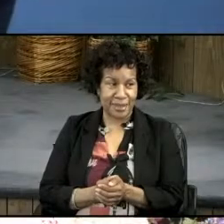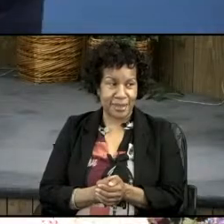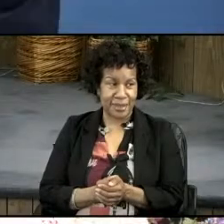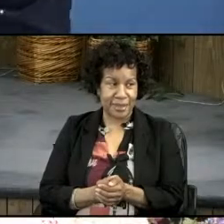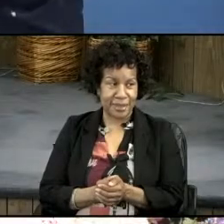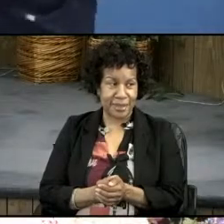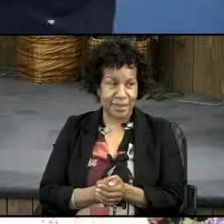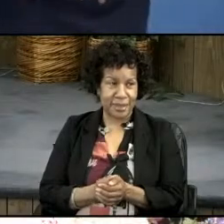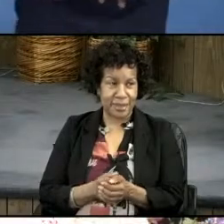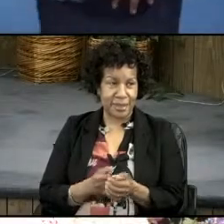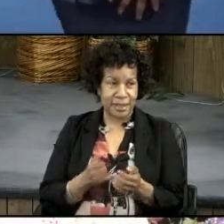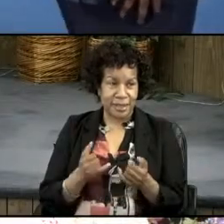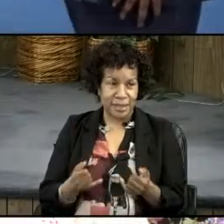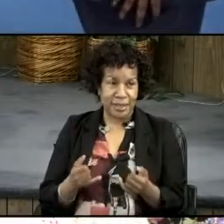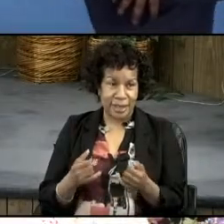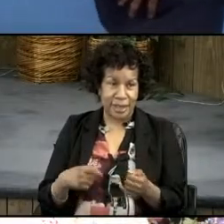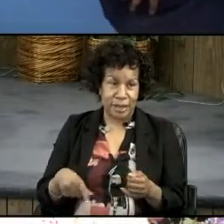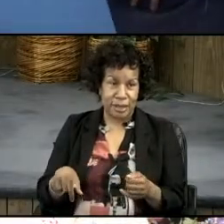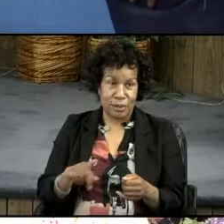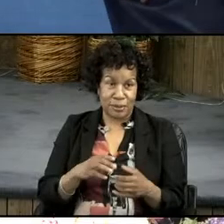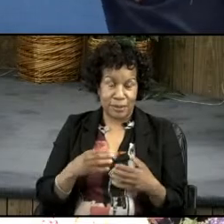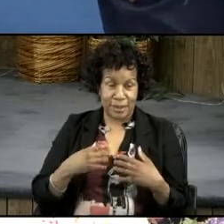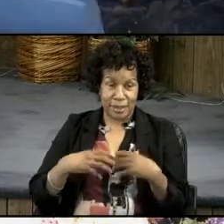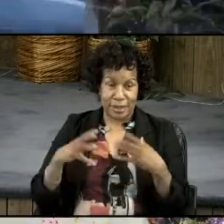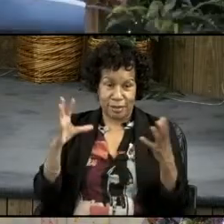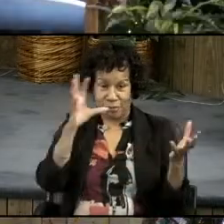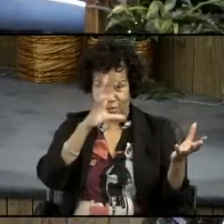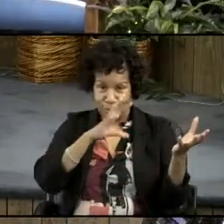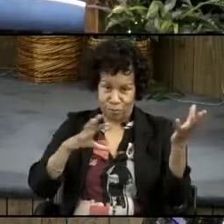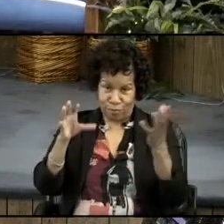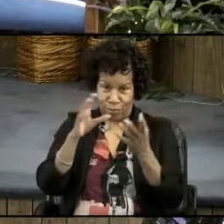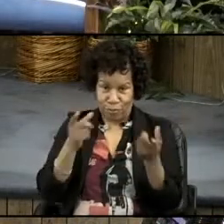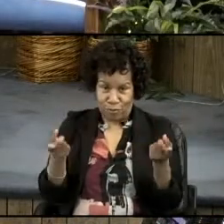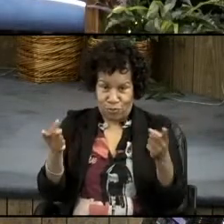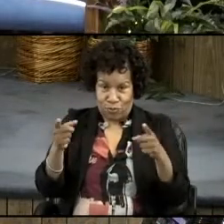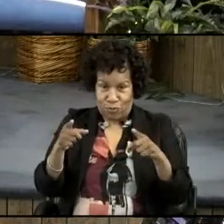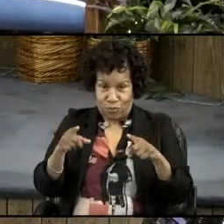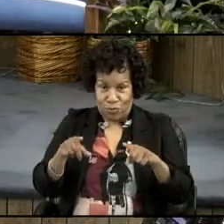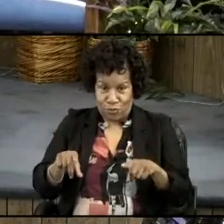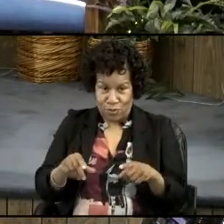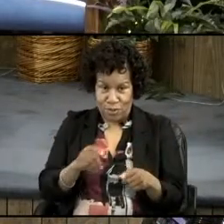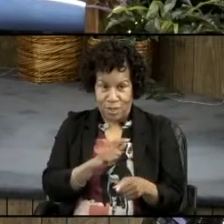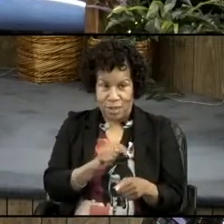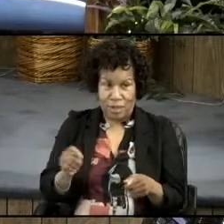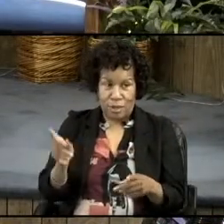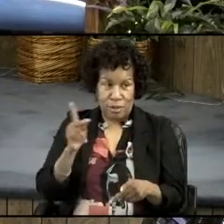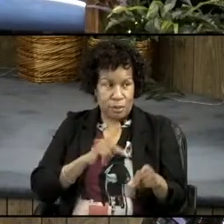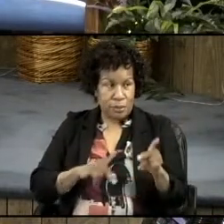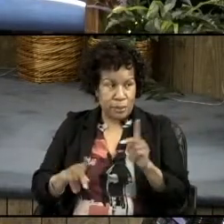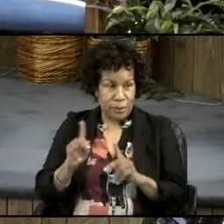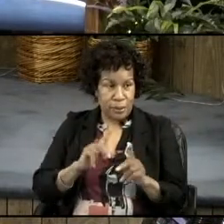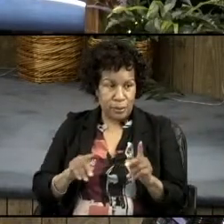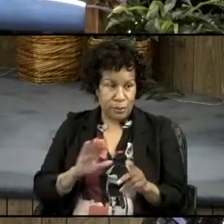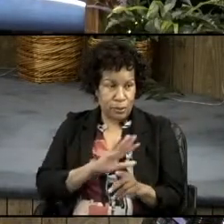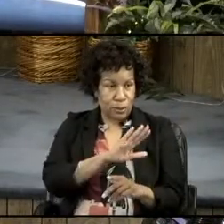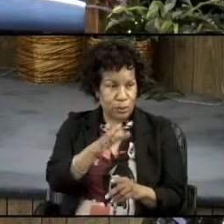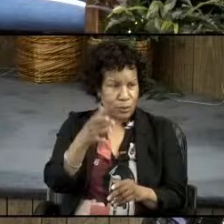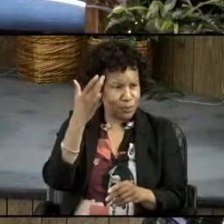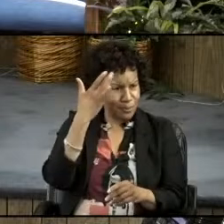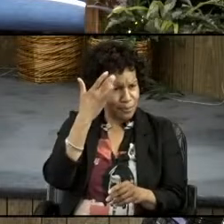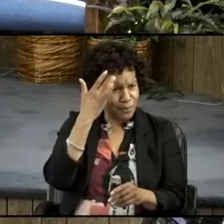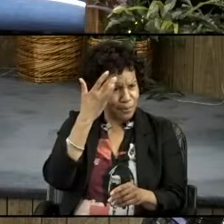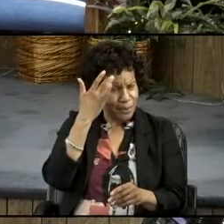Well, now we got some insanity going on. The people you would expect, Kareem, that know